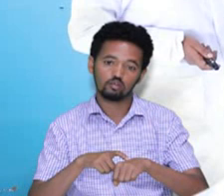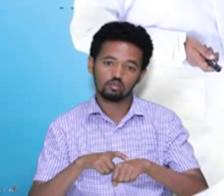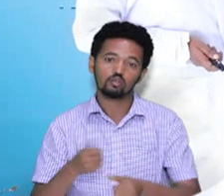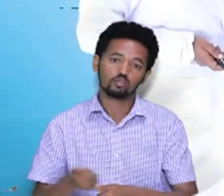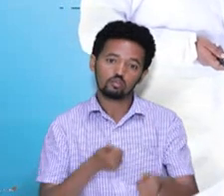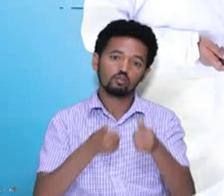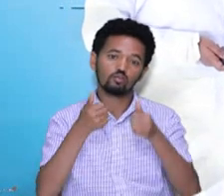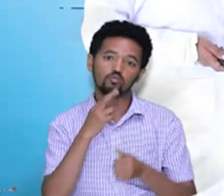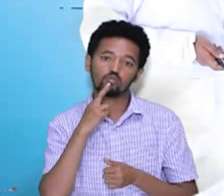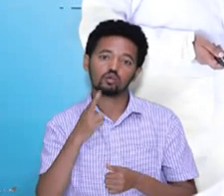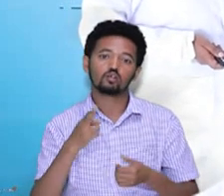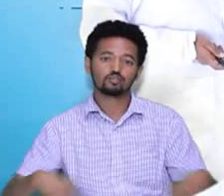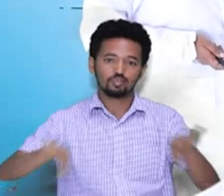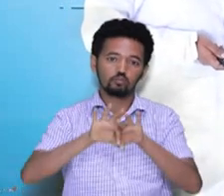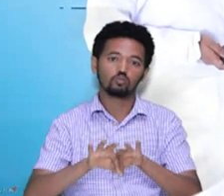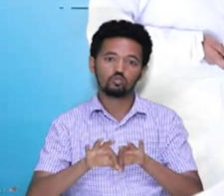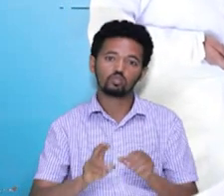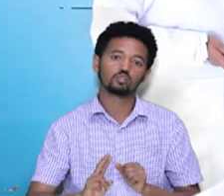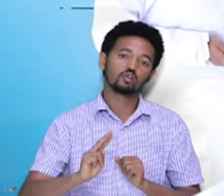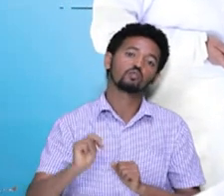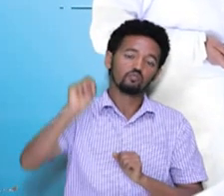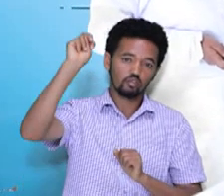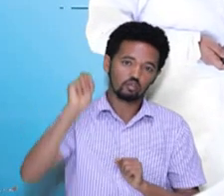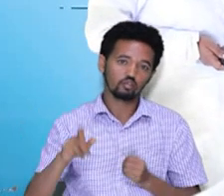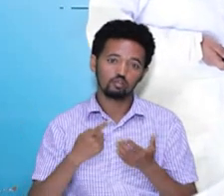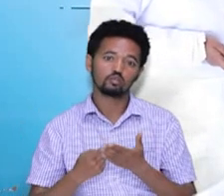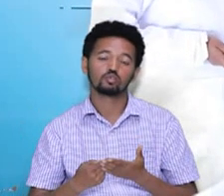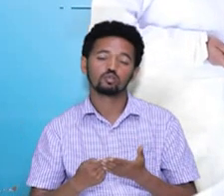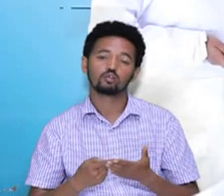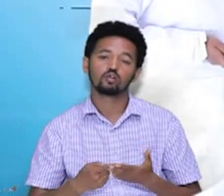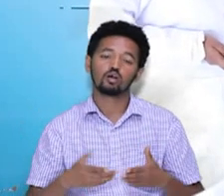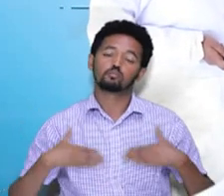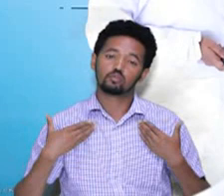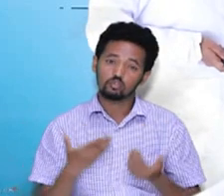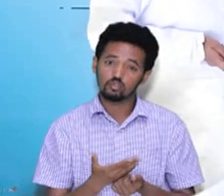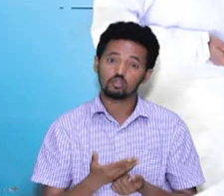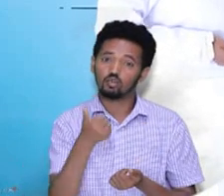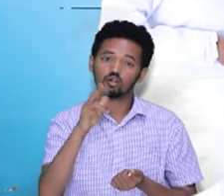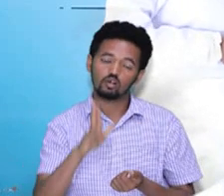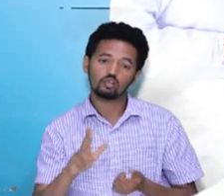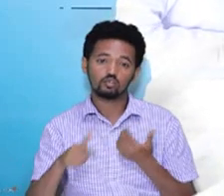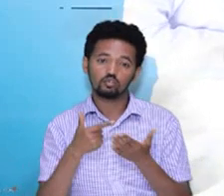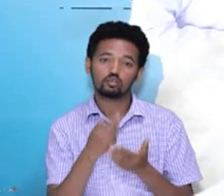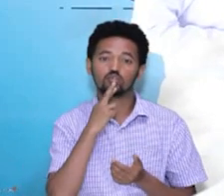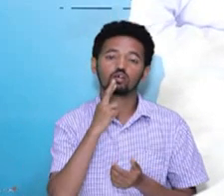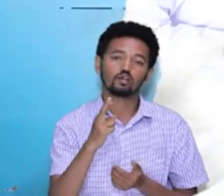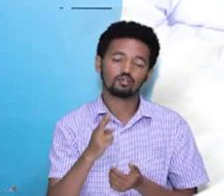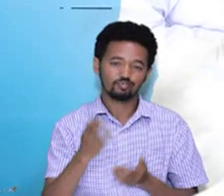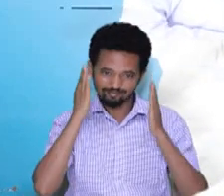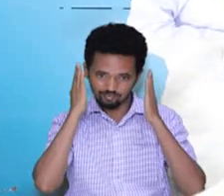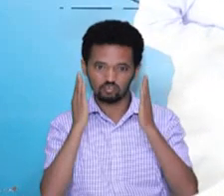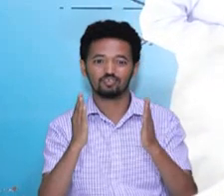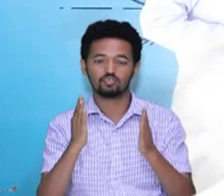The following are the most important events that happened in this era. These are series of denudation